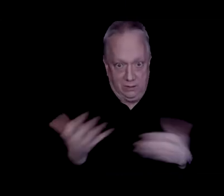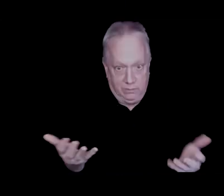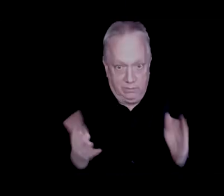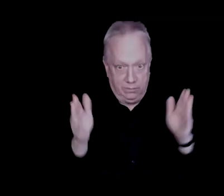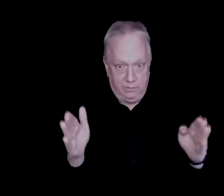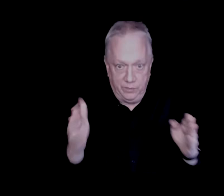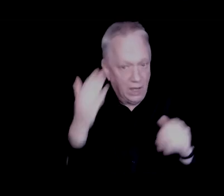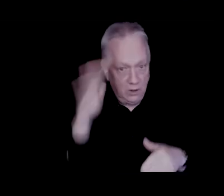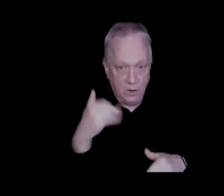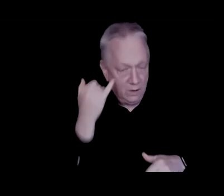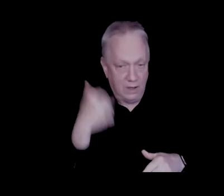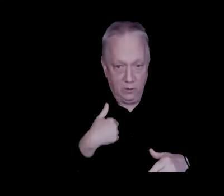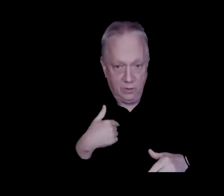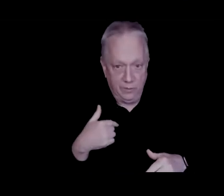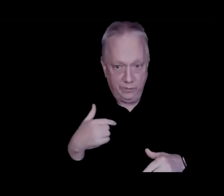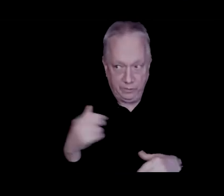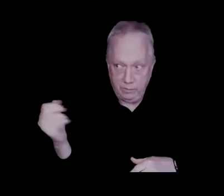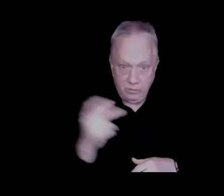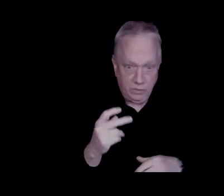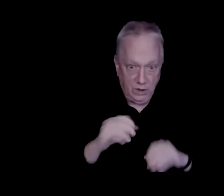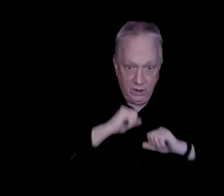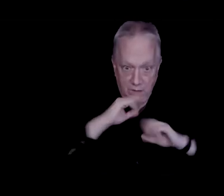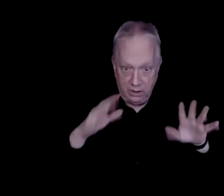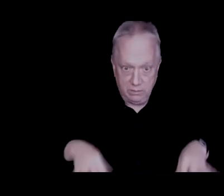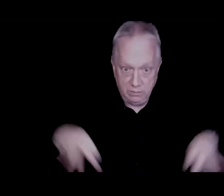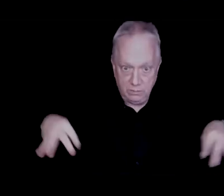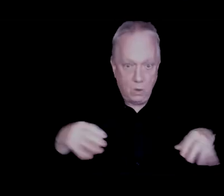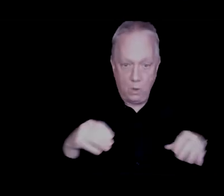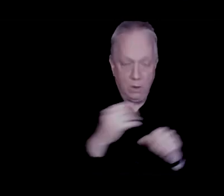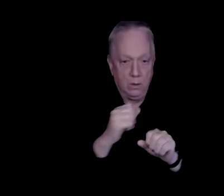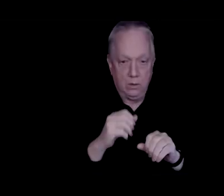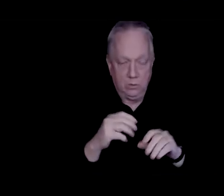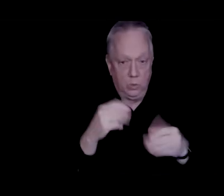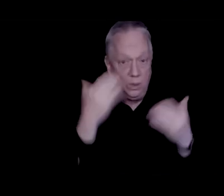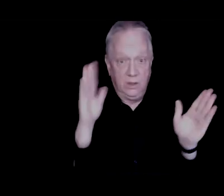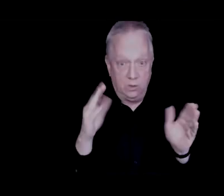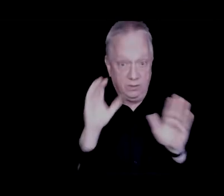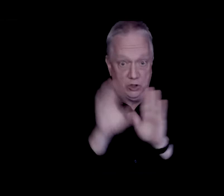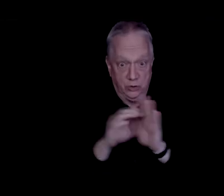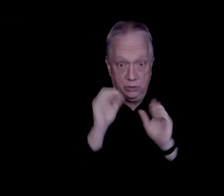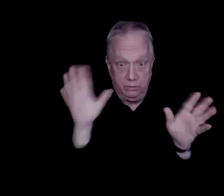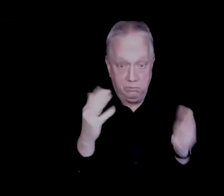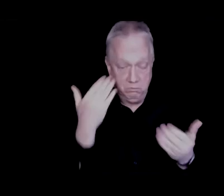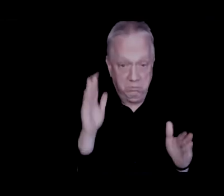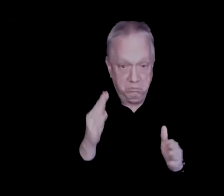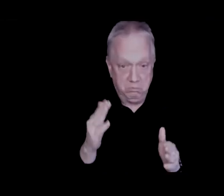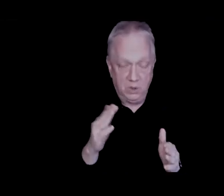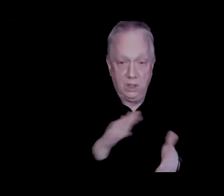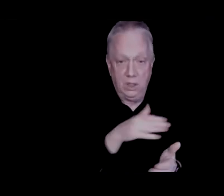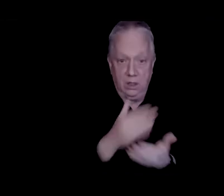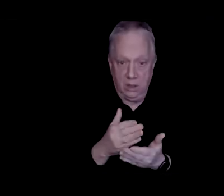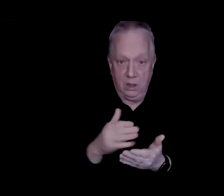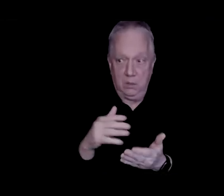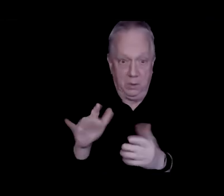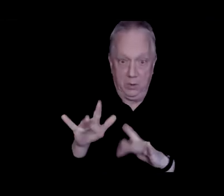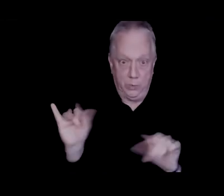didn't know if I would come back with some picture or whatever. You know, we thought that maybe the security situation was not